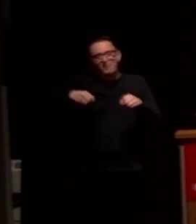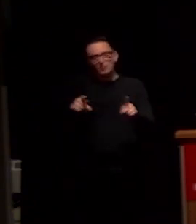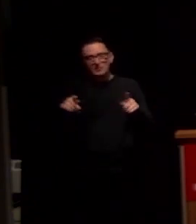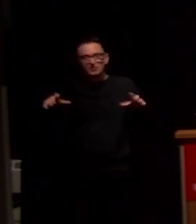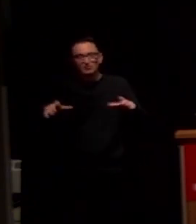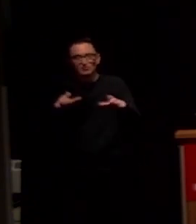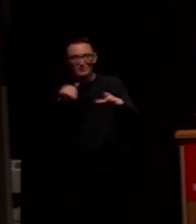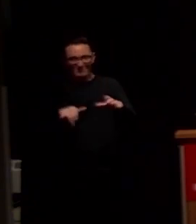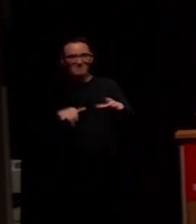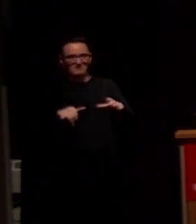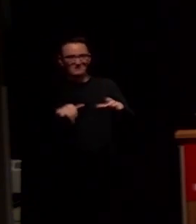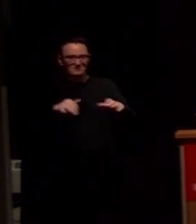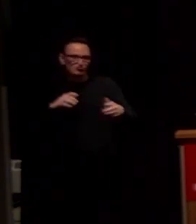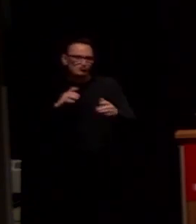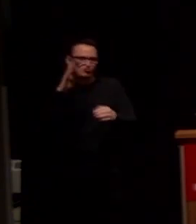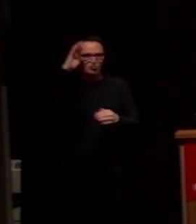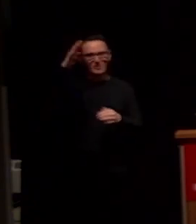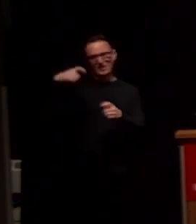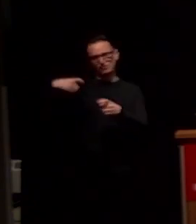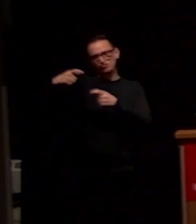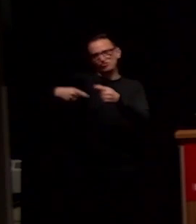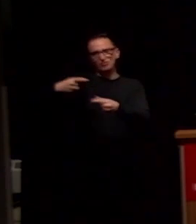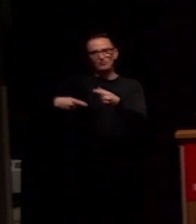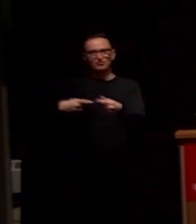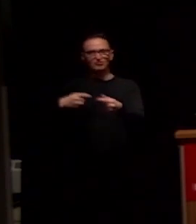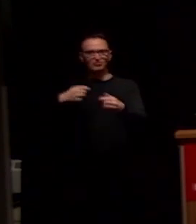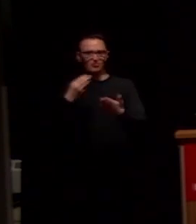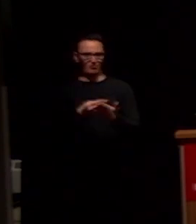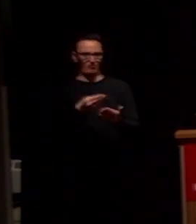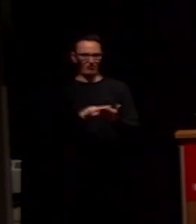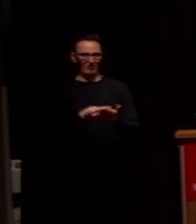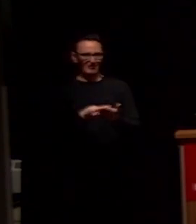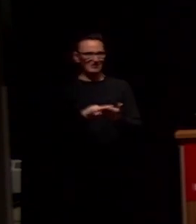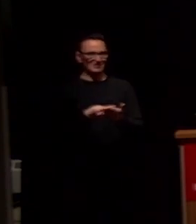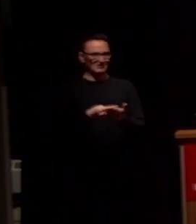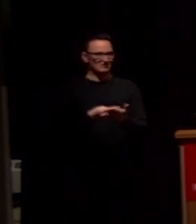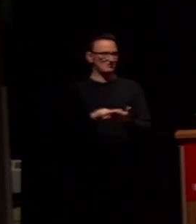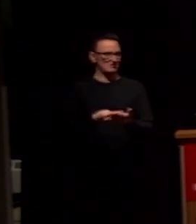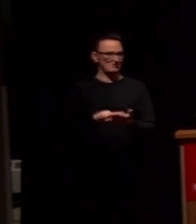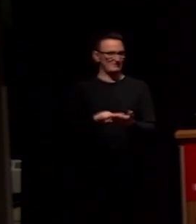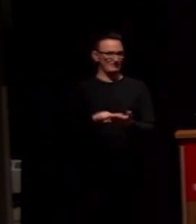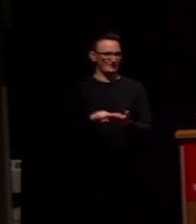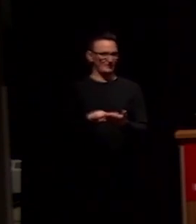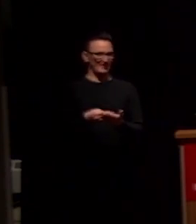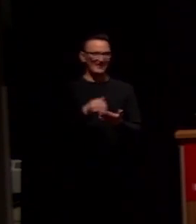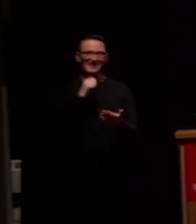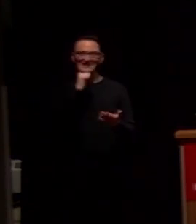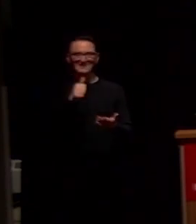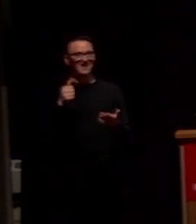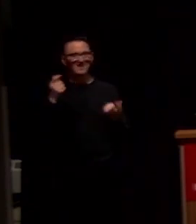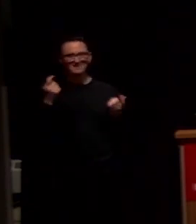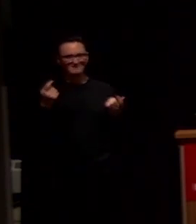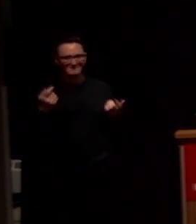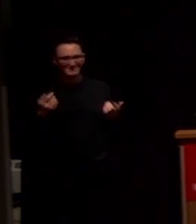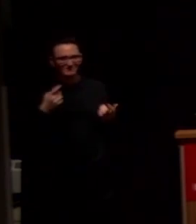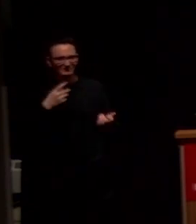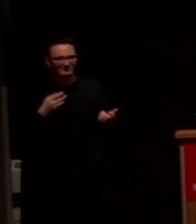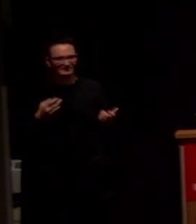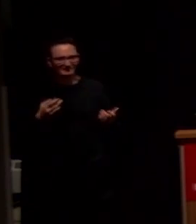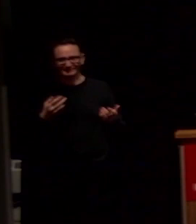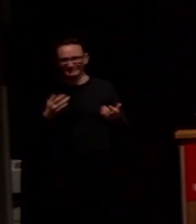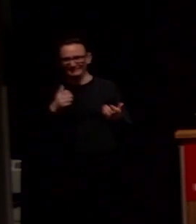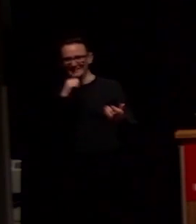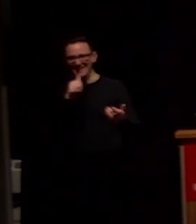that generational wealth, to create the stability, and to have that long-term for themselves and their families, that's not going to exist. And for Native